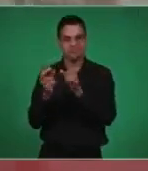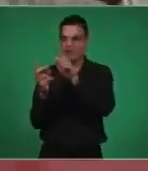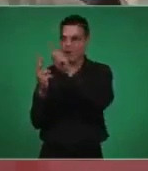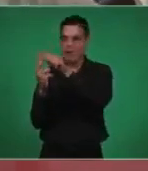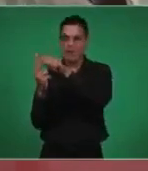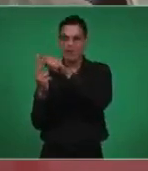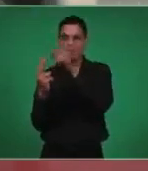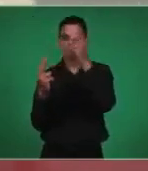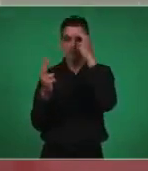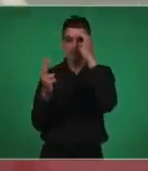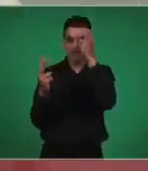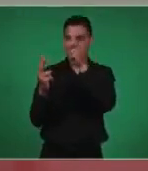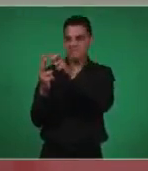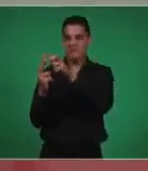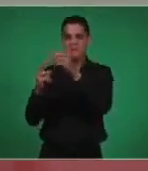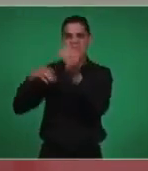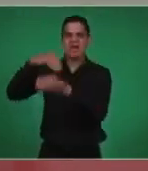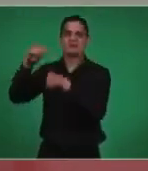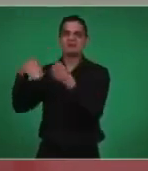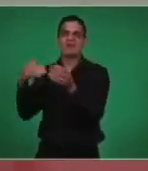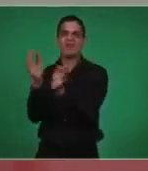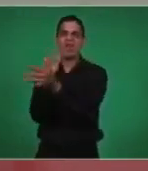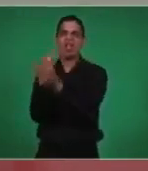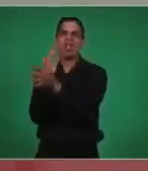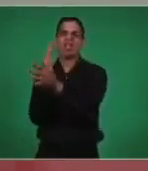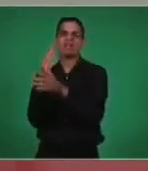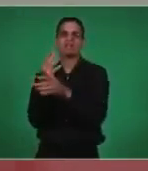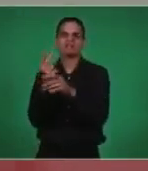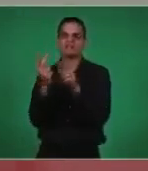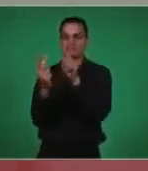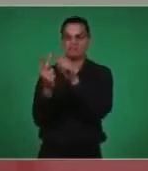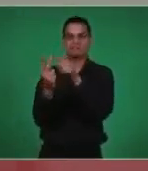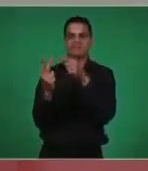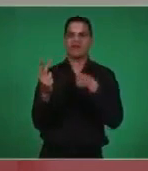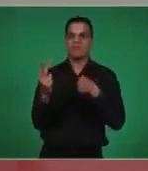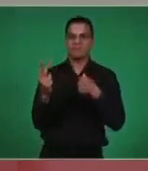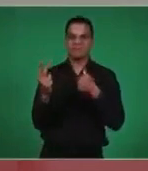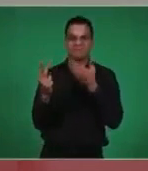before me a person that is intelligent but is disorganized, I'd rather